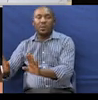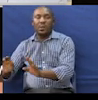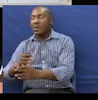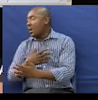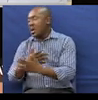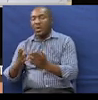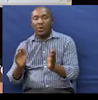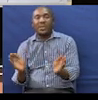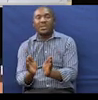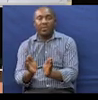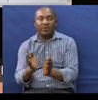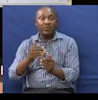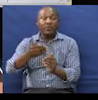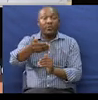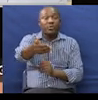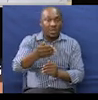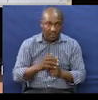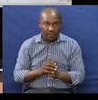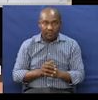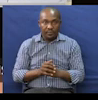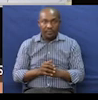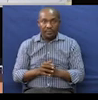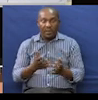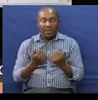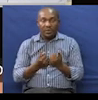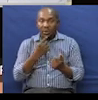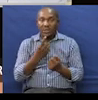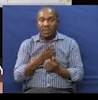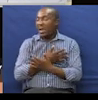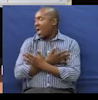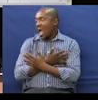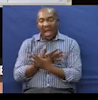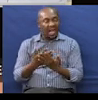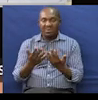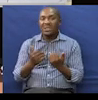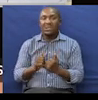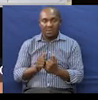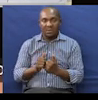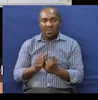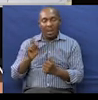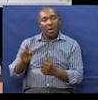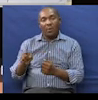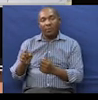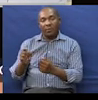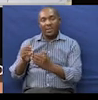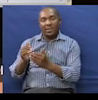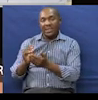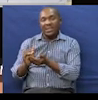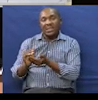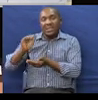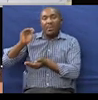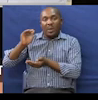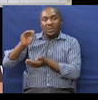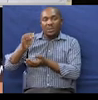for future use. That's why we say absence of surplus production. But another reason for absence of surplus production, it